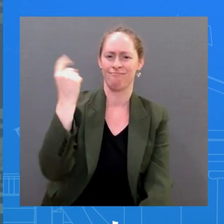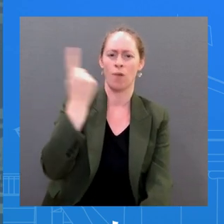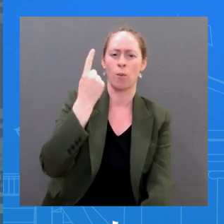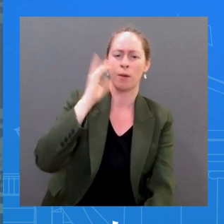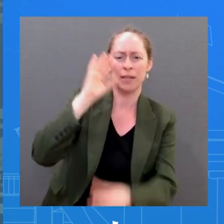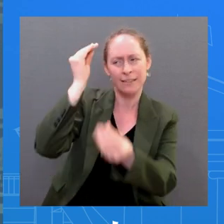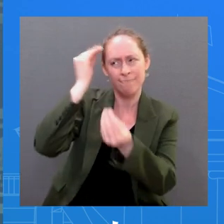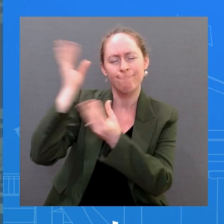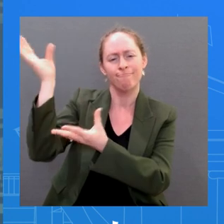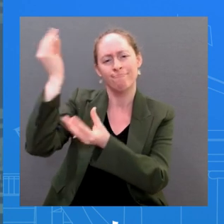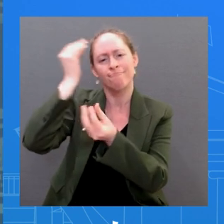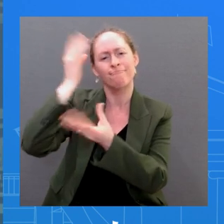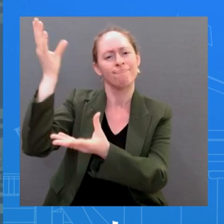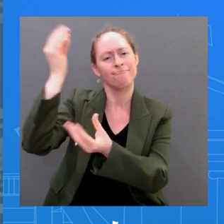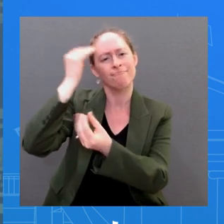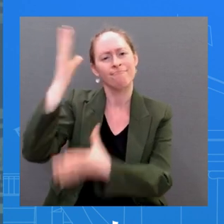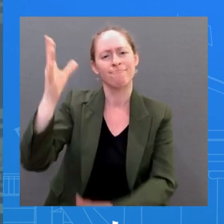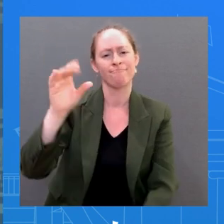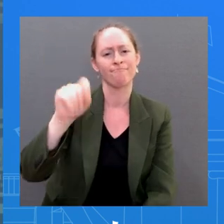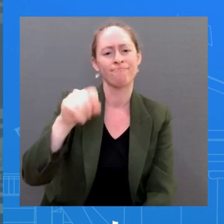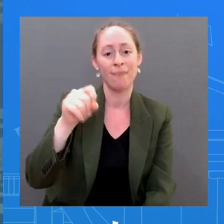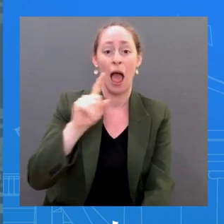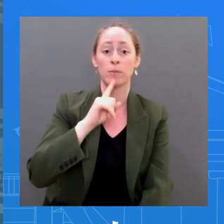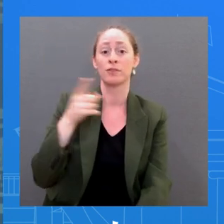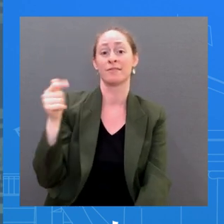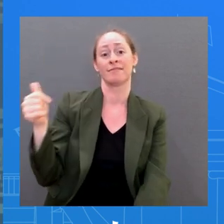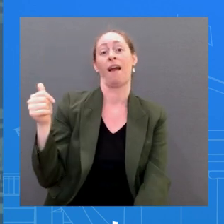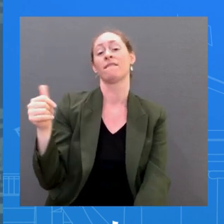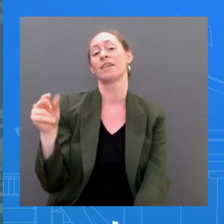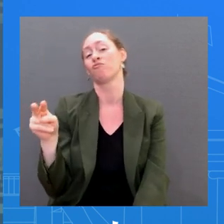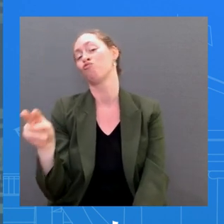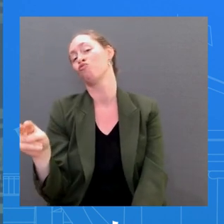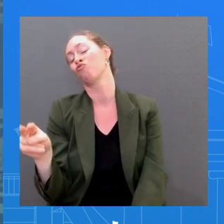news from the hearing as well. I don't have anything else